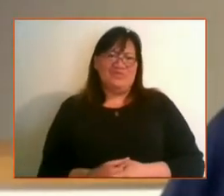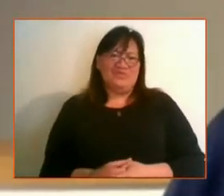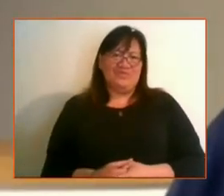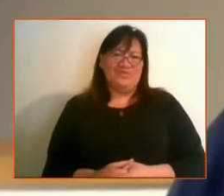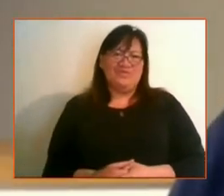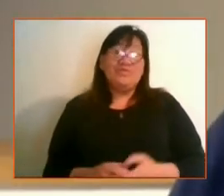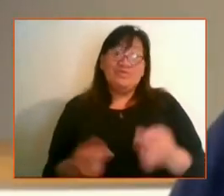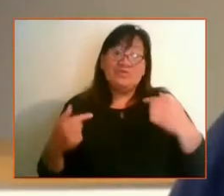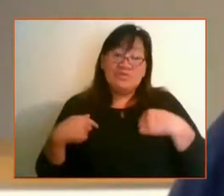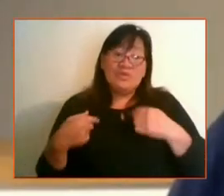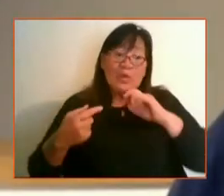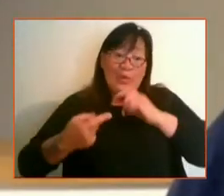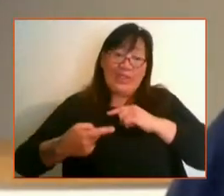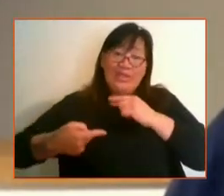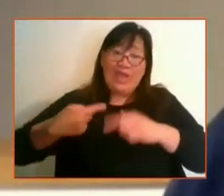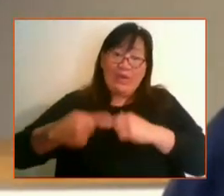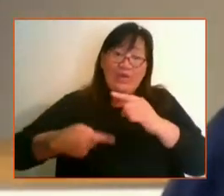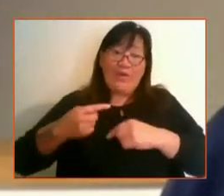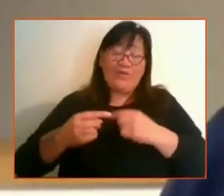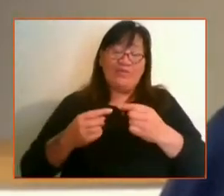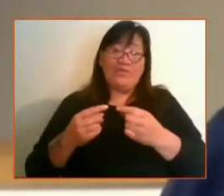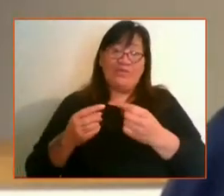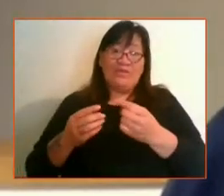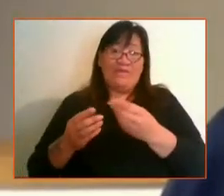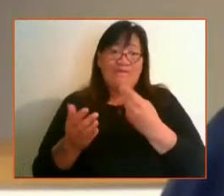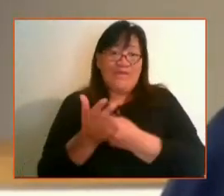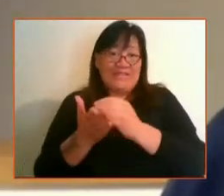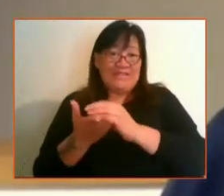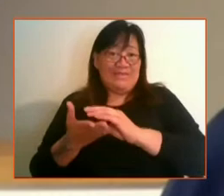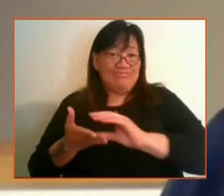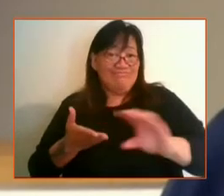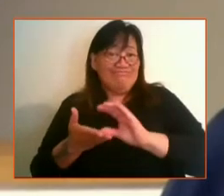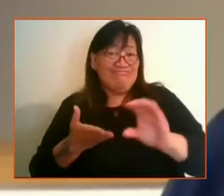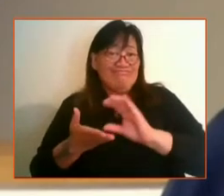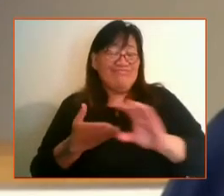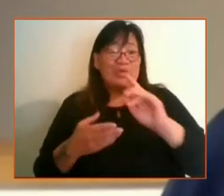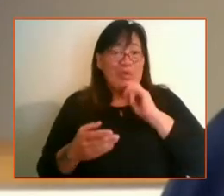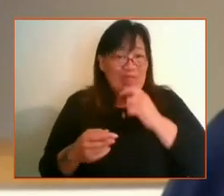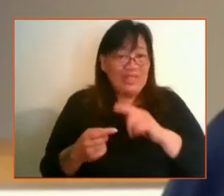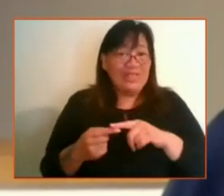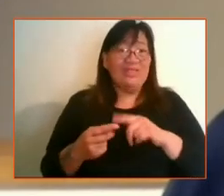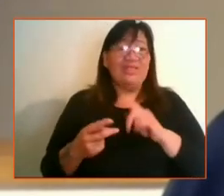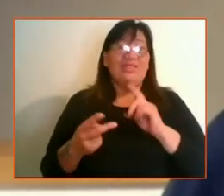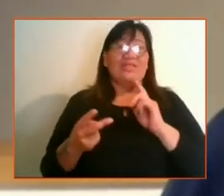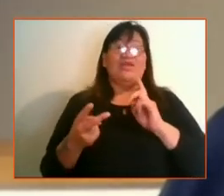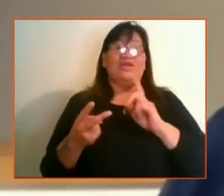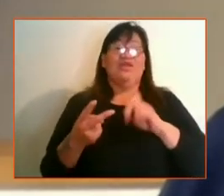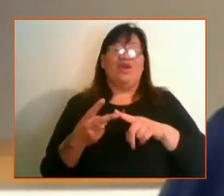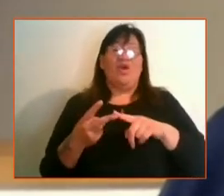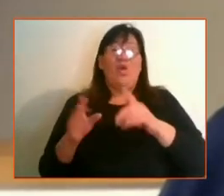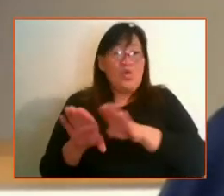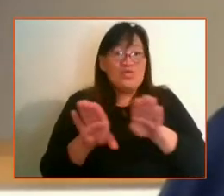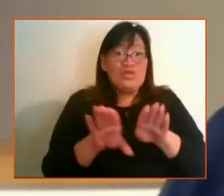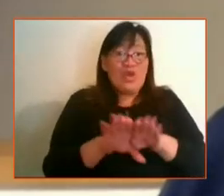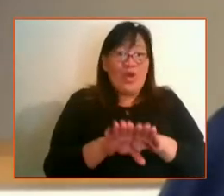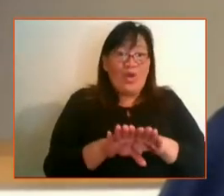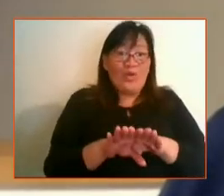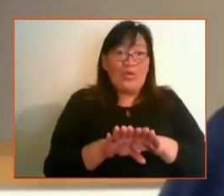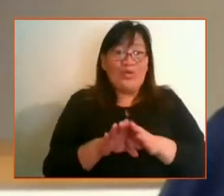continue to have funding streams that are there, but we'll also ensure that